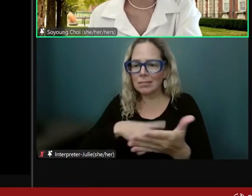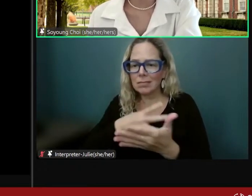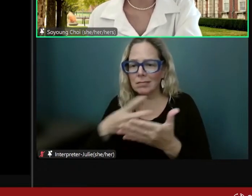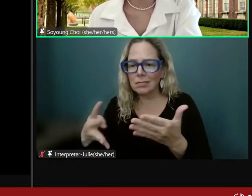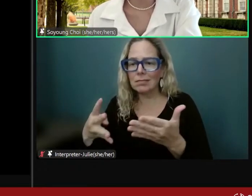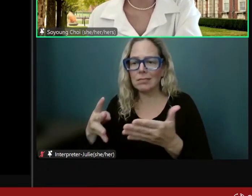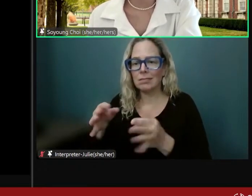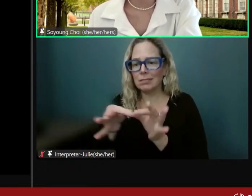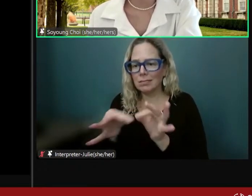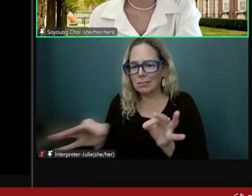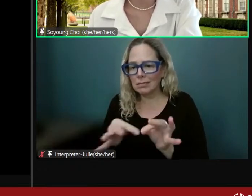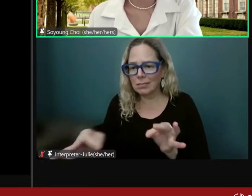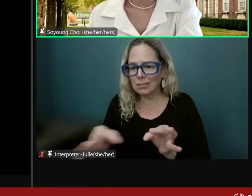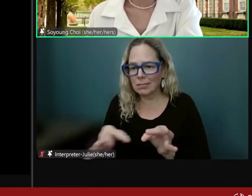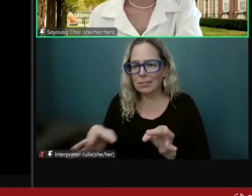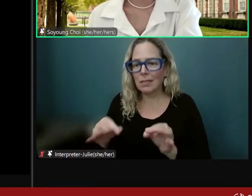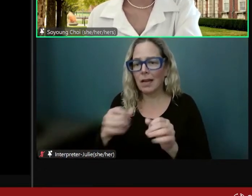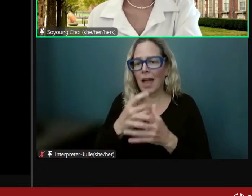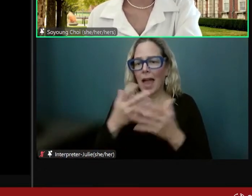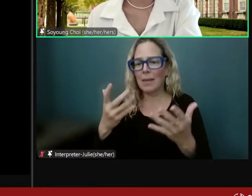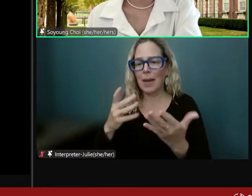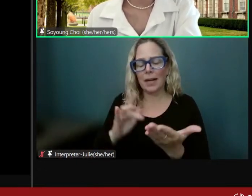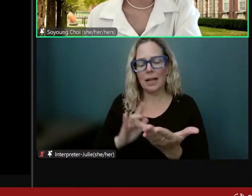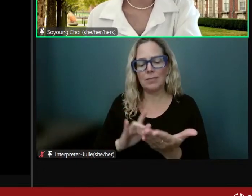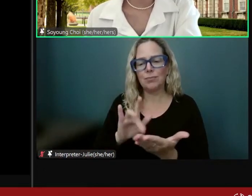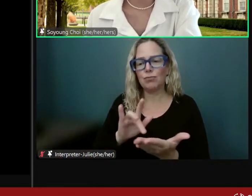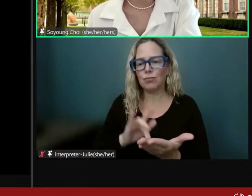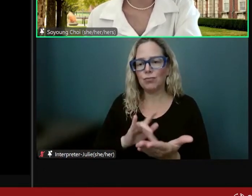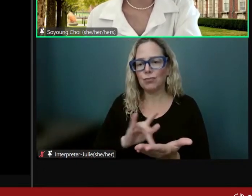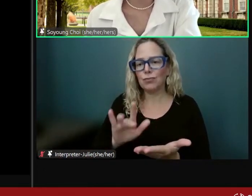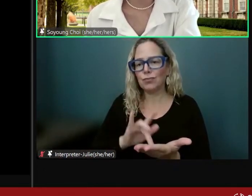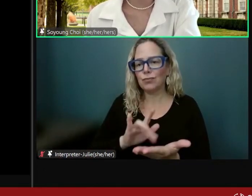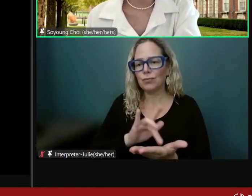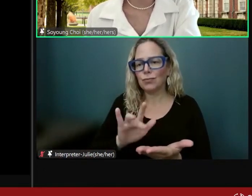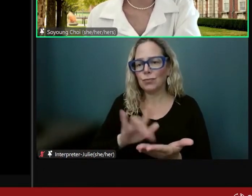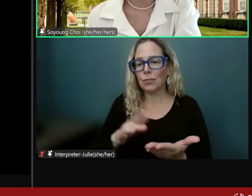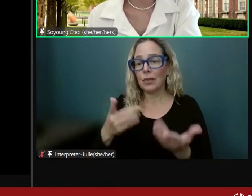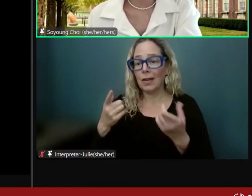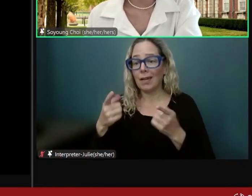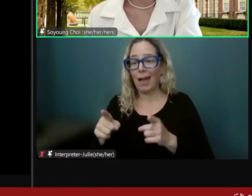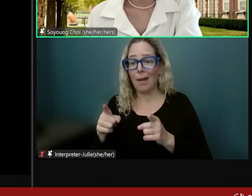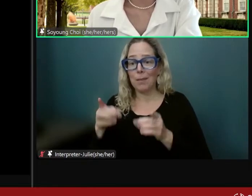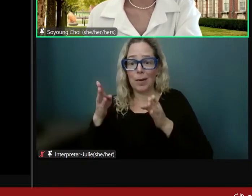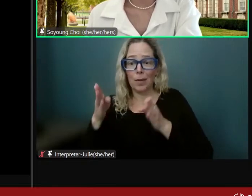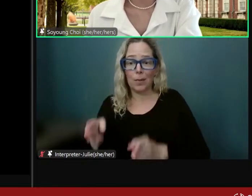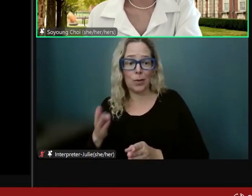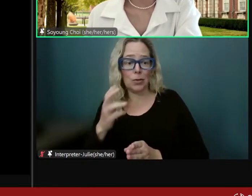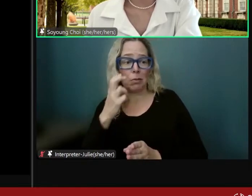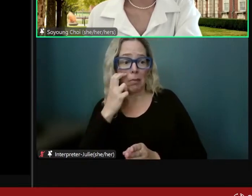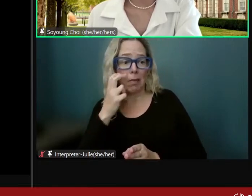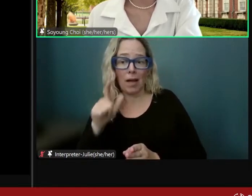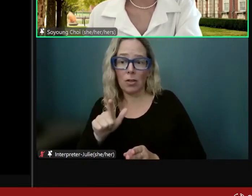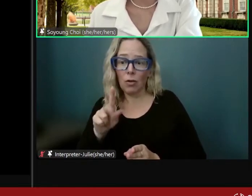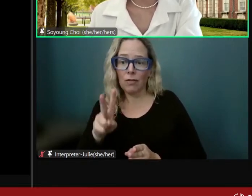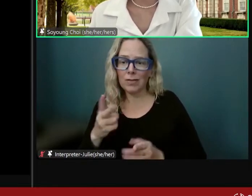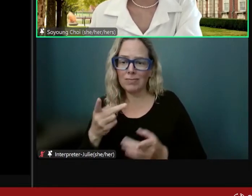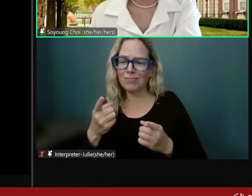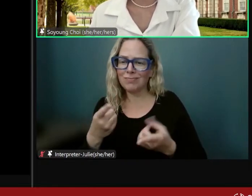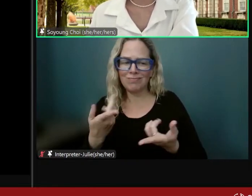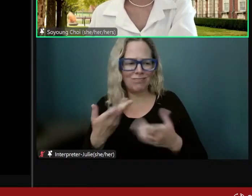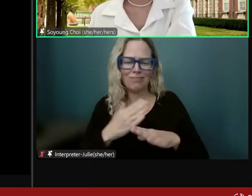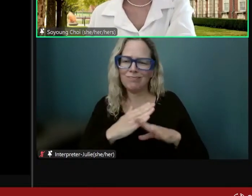touchscreen interfaces. As a result, blind and low vision individuals often face